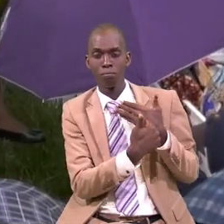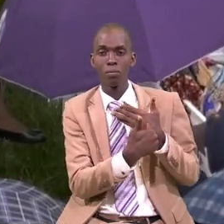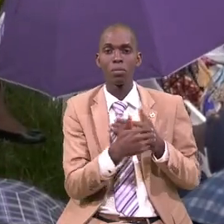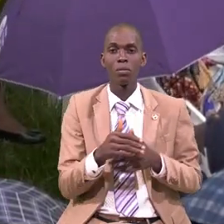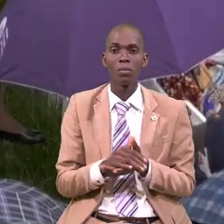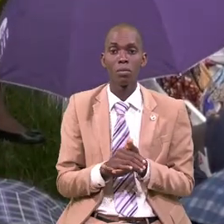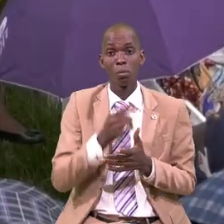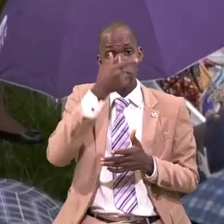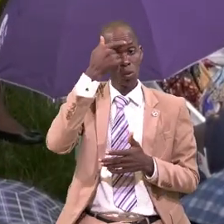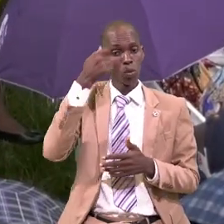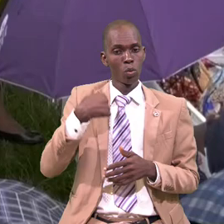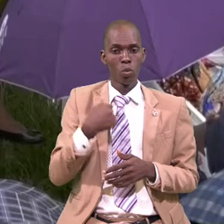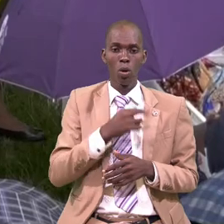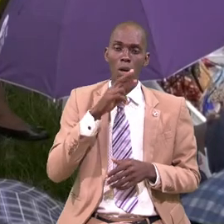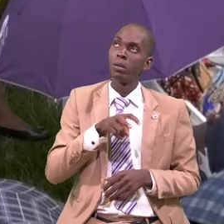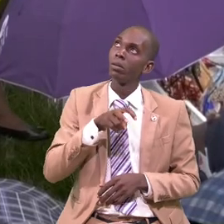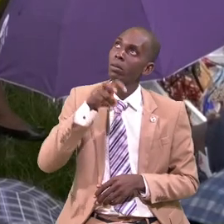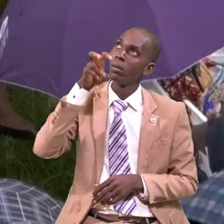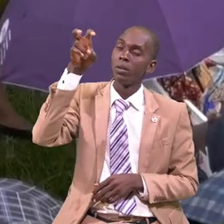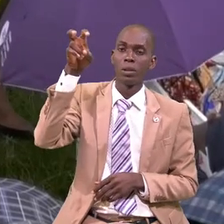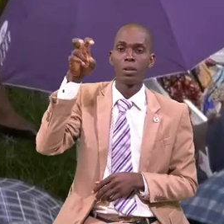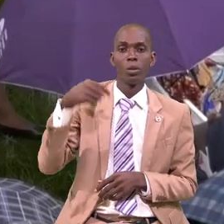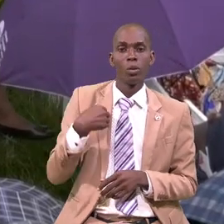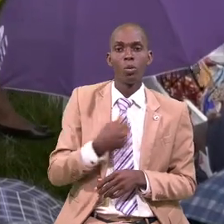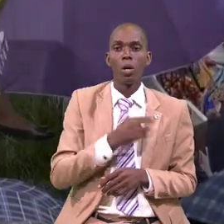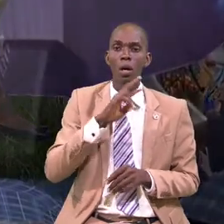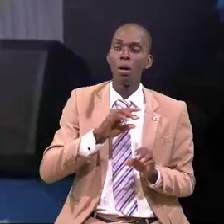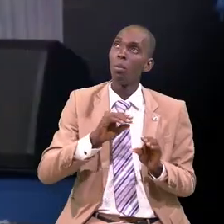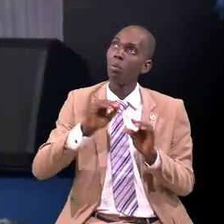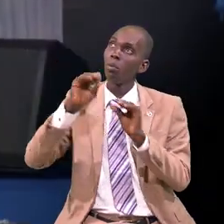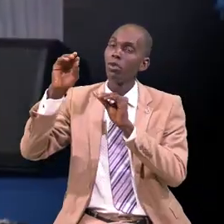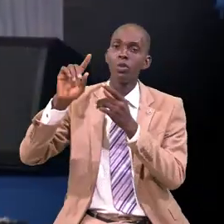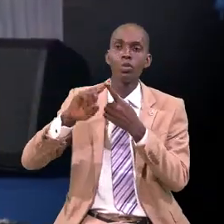Because we're traveling and we're going on to eternity.